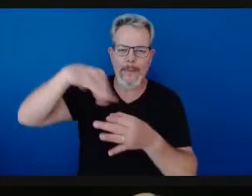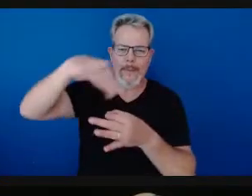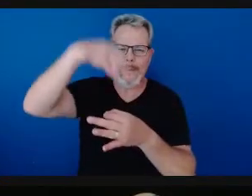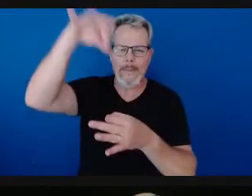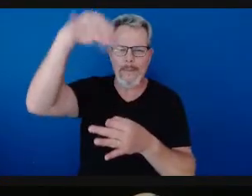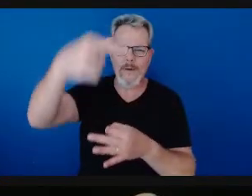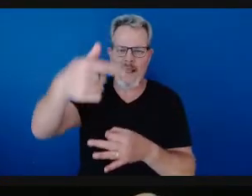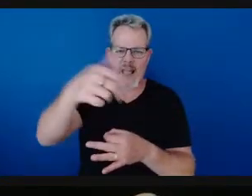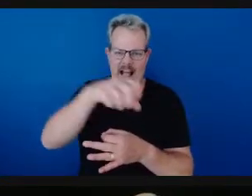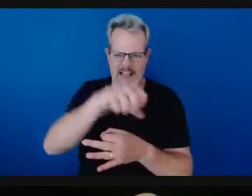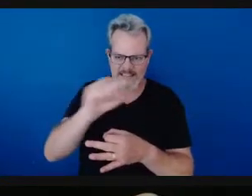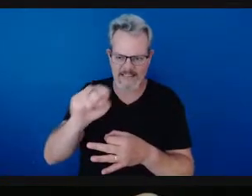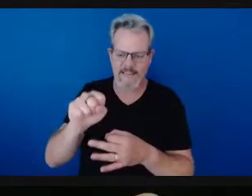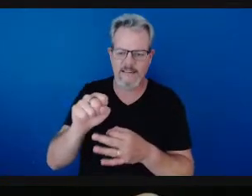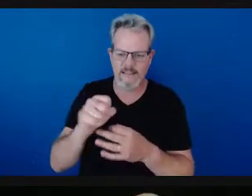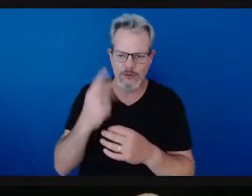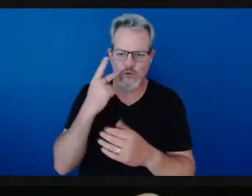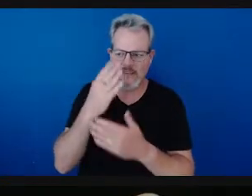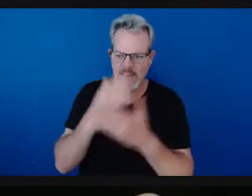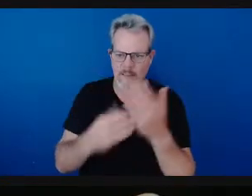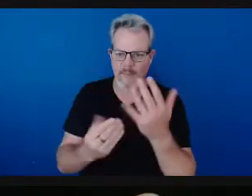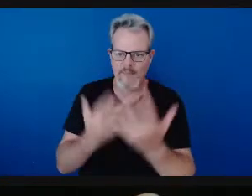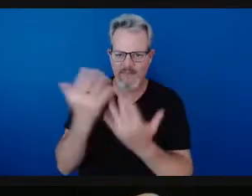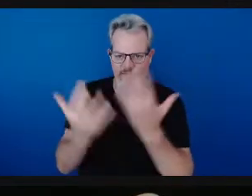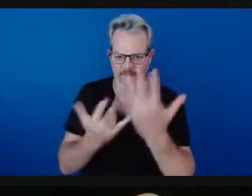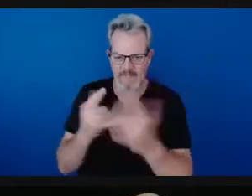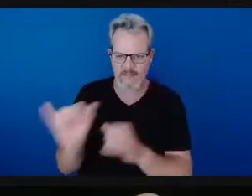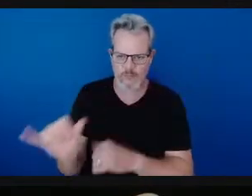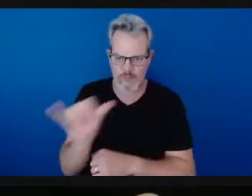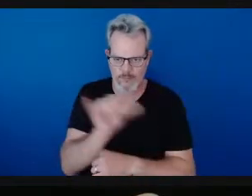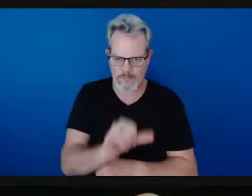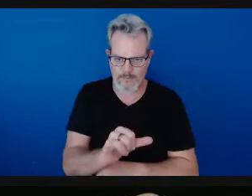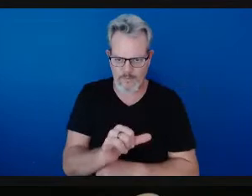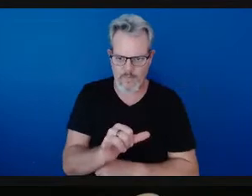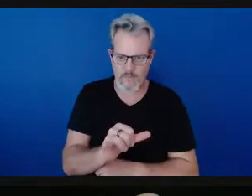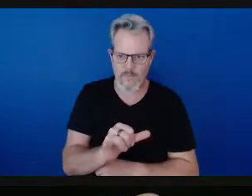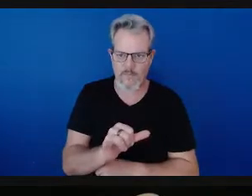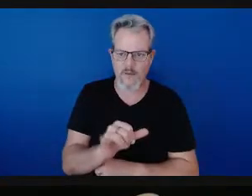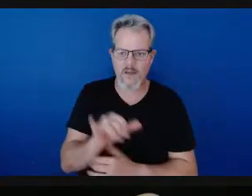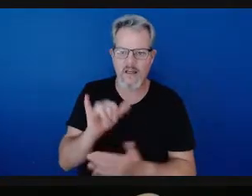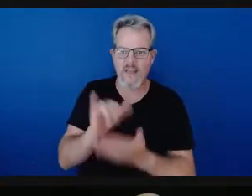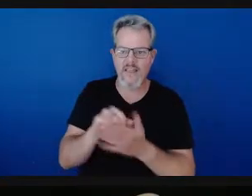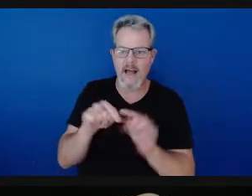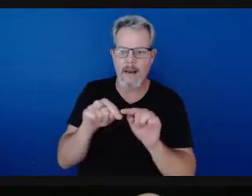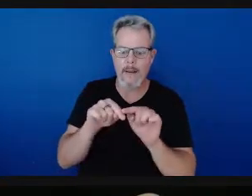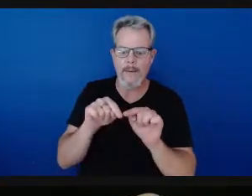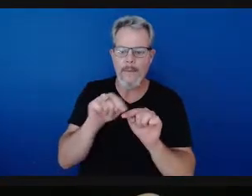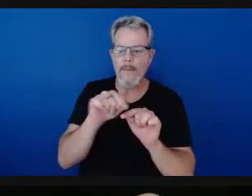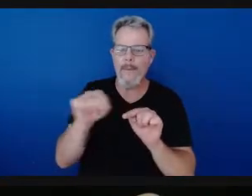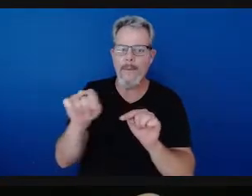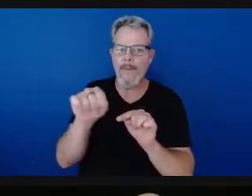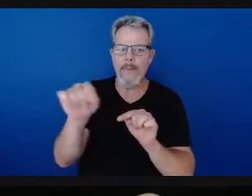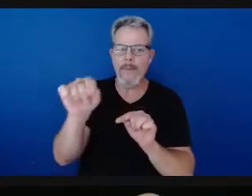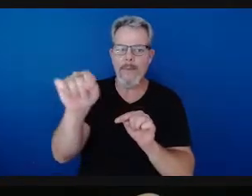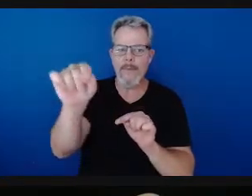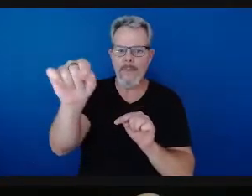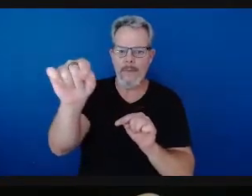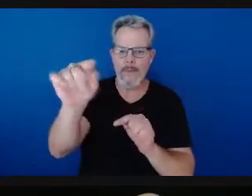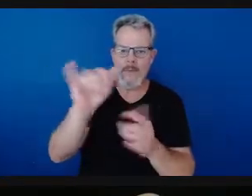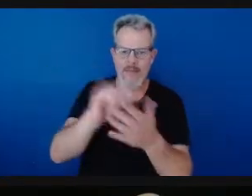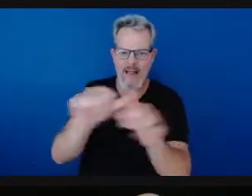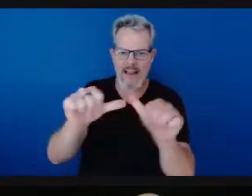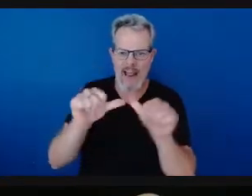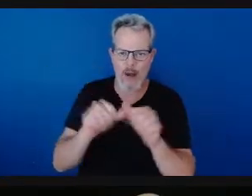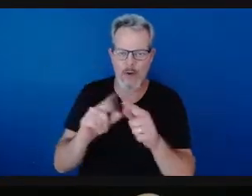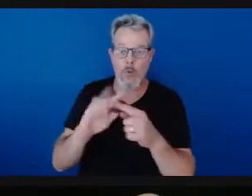as well on this animation too. Reverse angle of the flow wrapping around down towards the